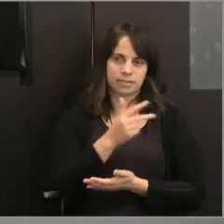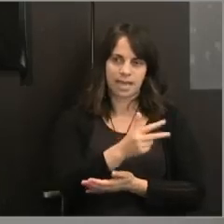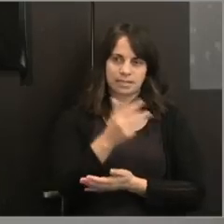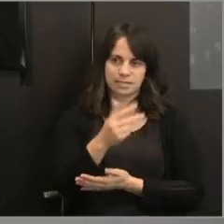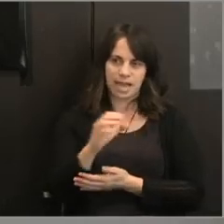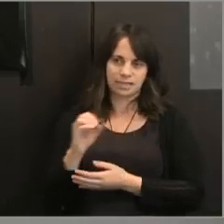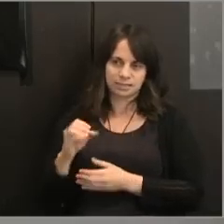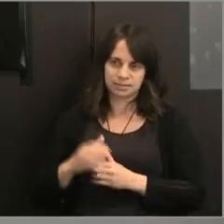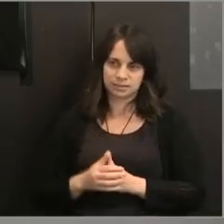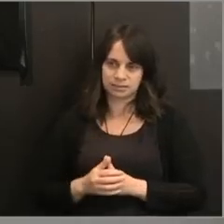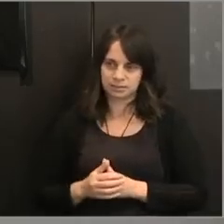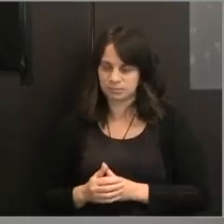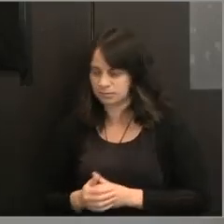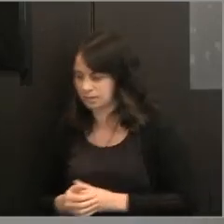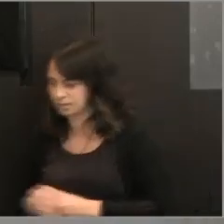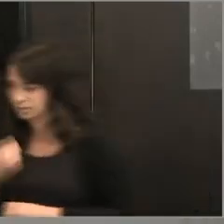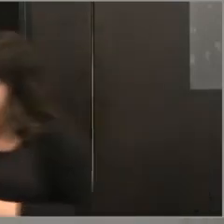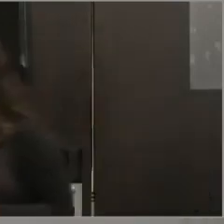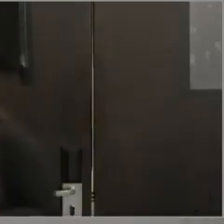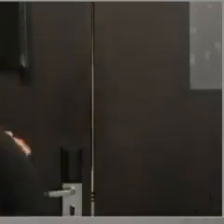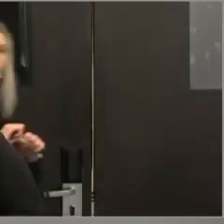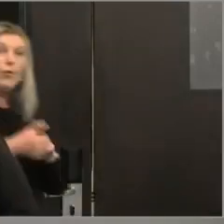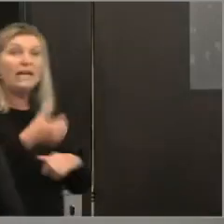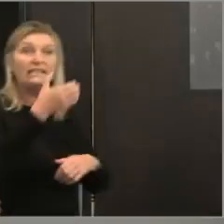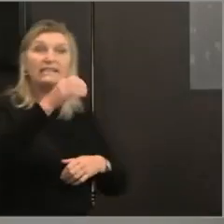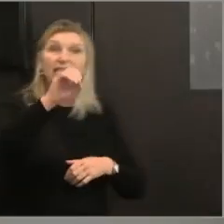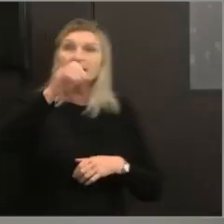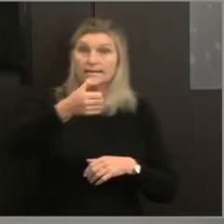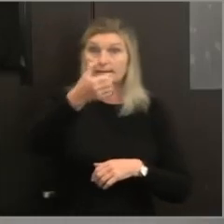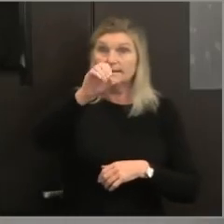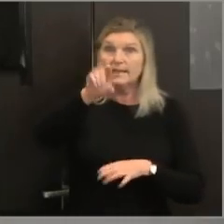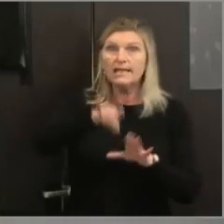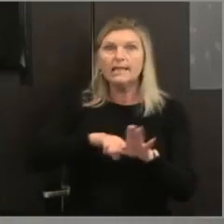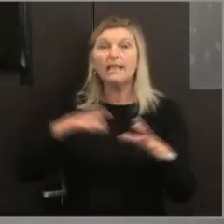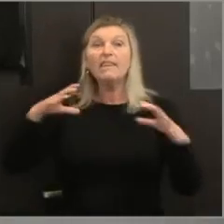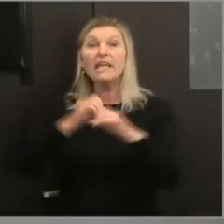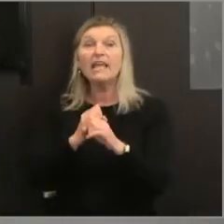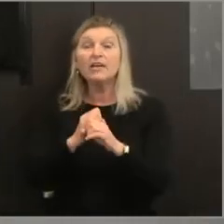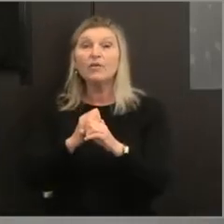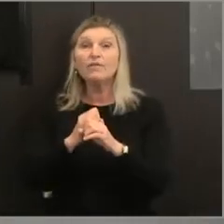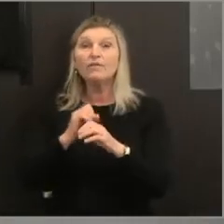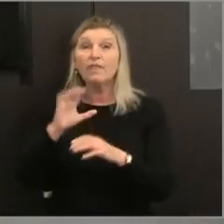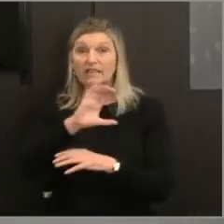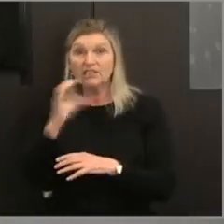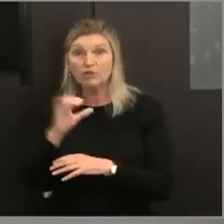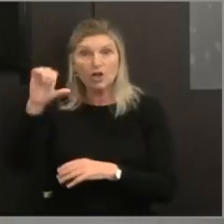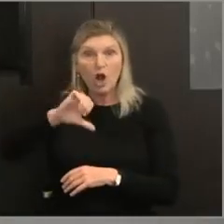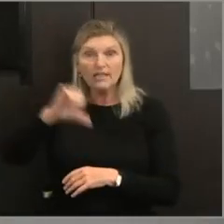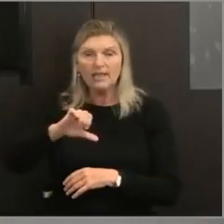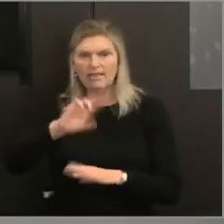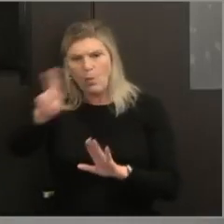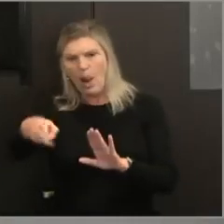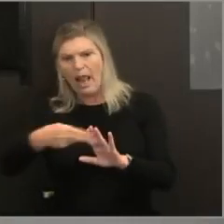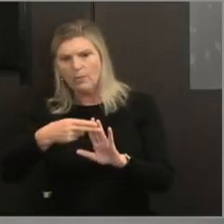years was when Māori were classified at the end of the 19th century as a dying